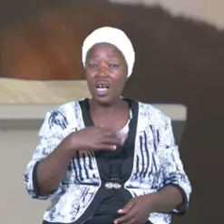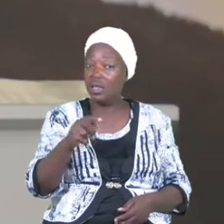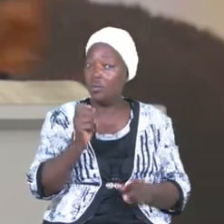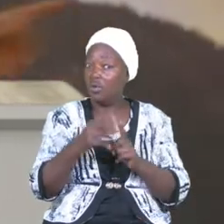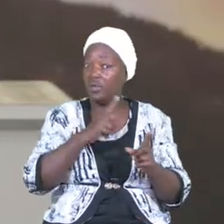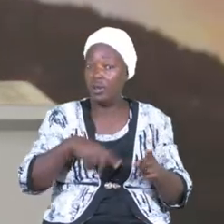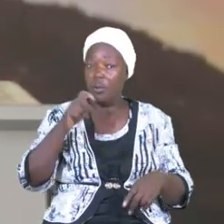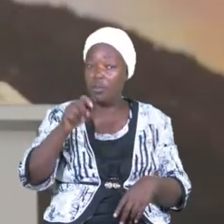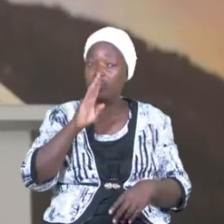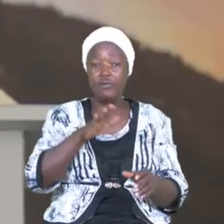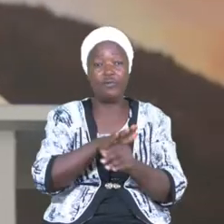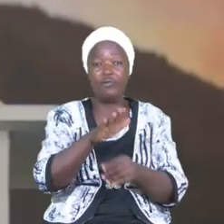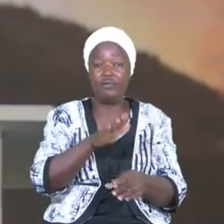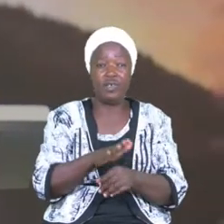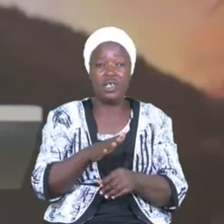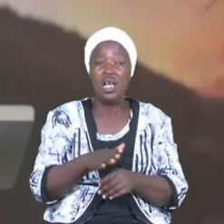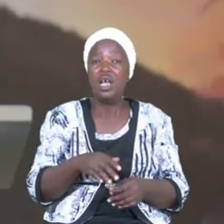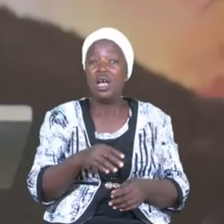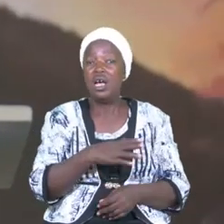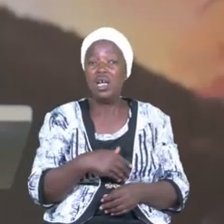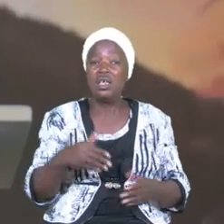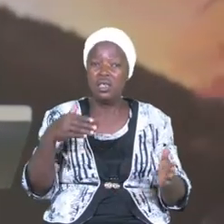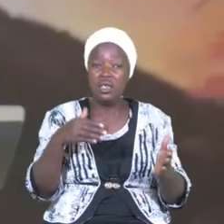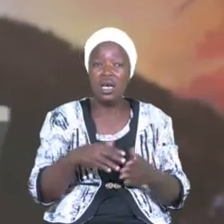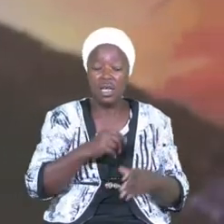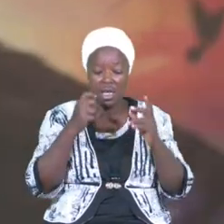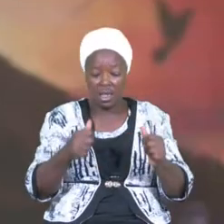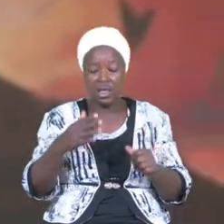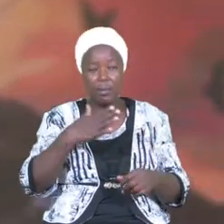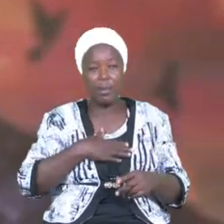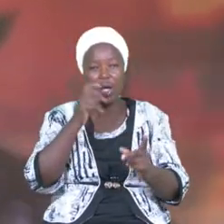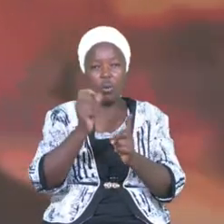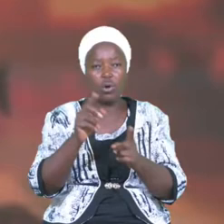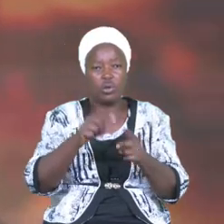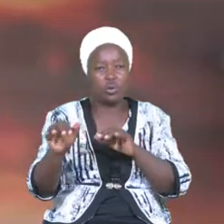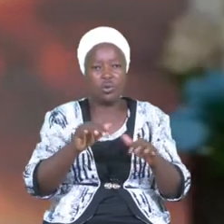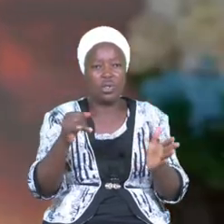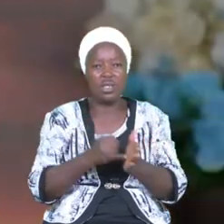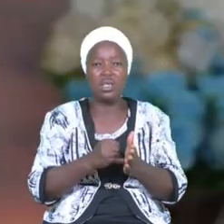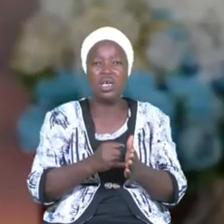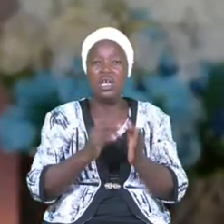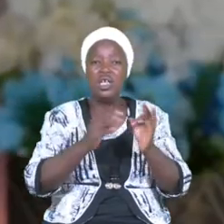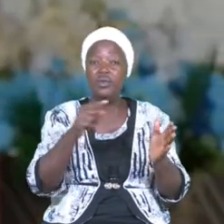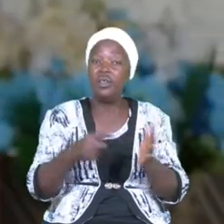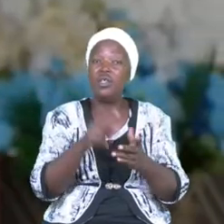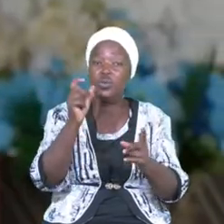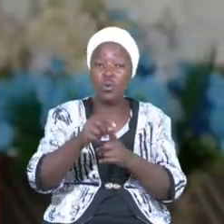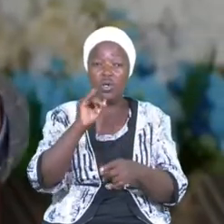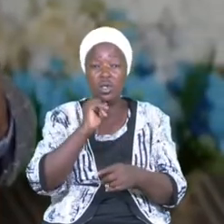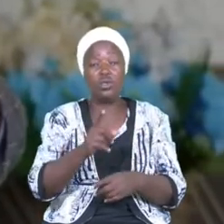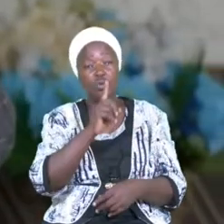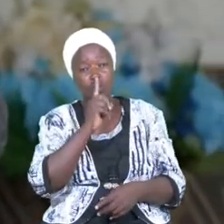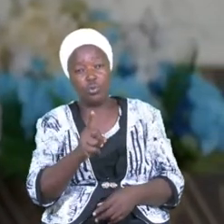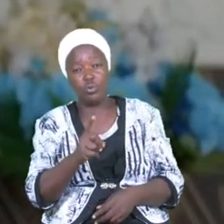I hasten my word to perform it. If this word is true, he will